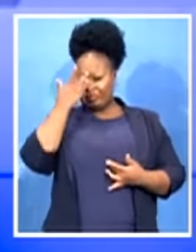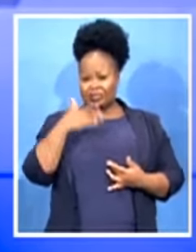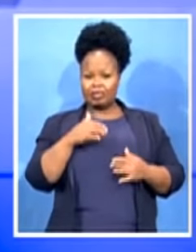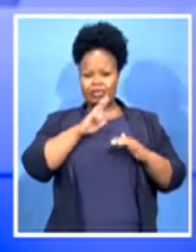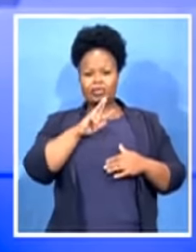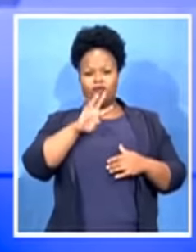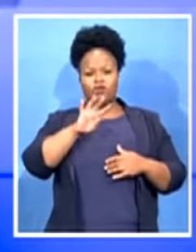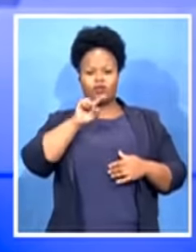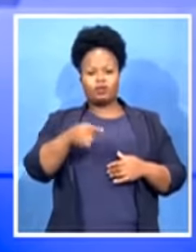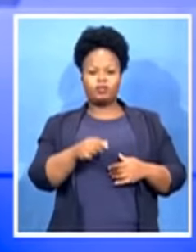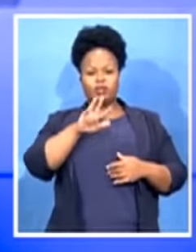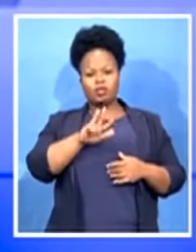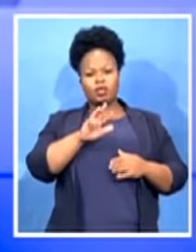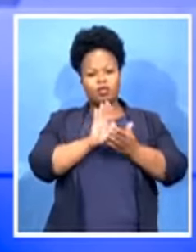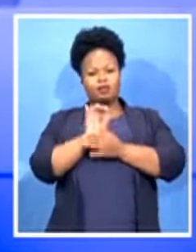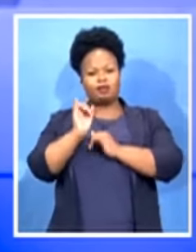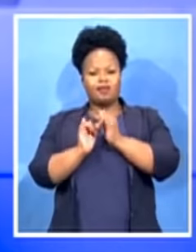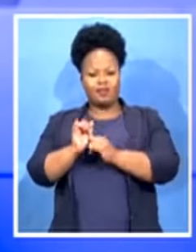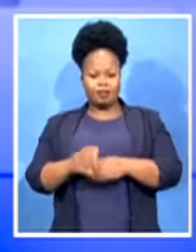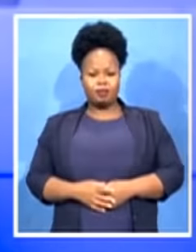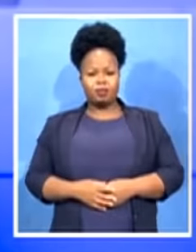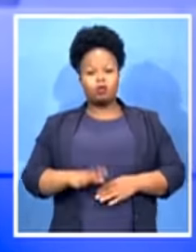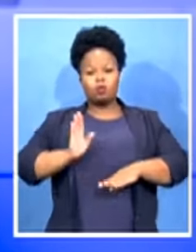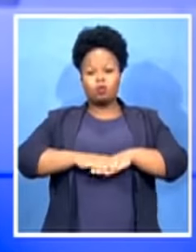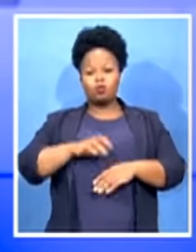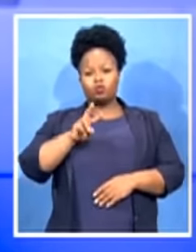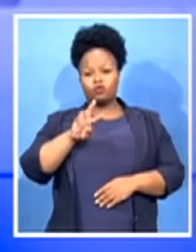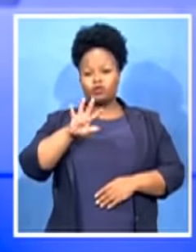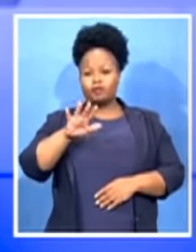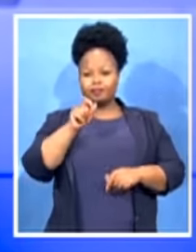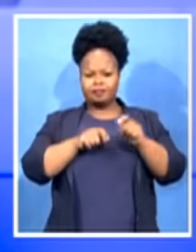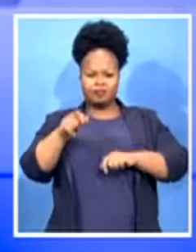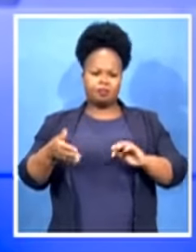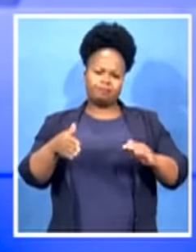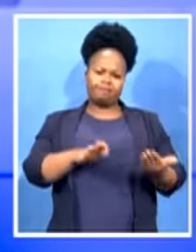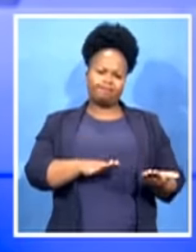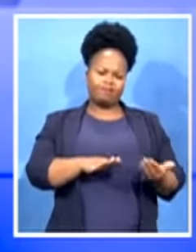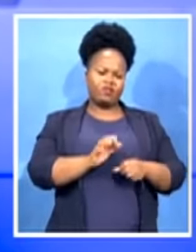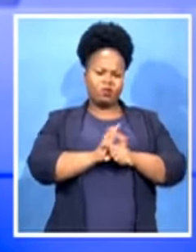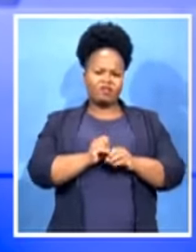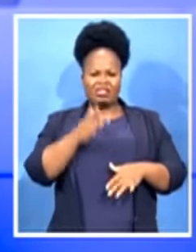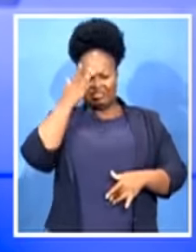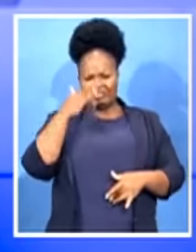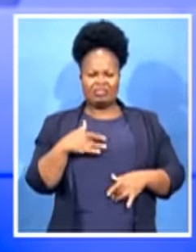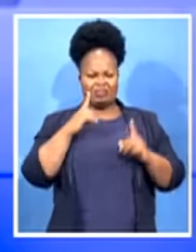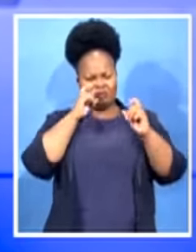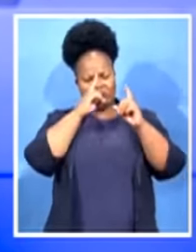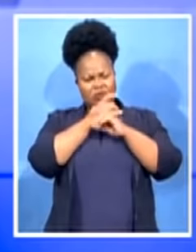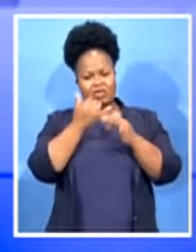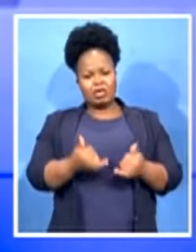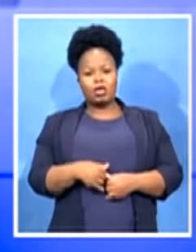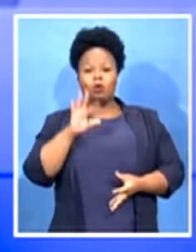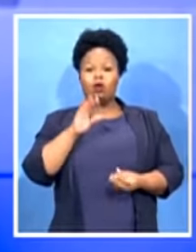994,911. A further 245 people have succumbed to COVID-19 related complications. This takes the national death toll to